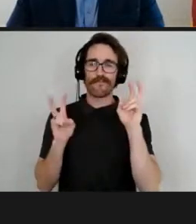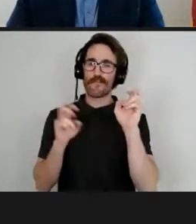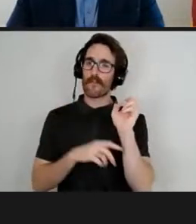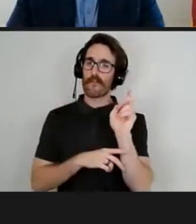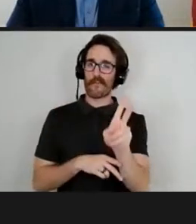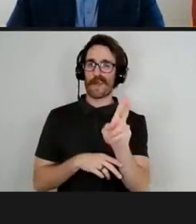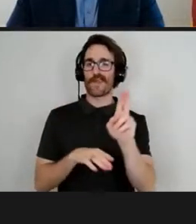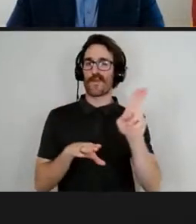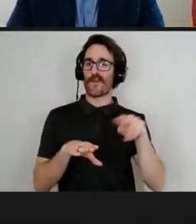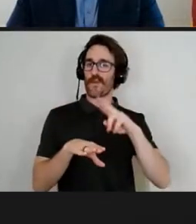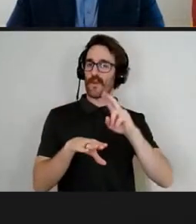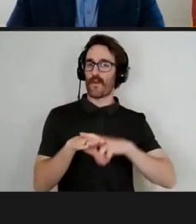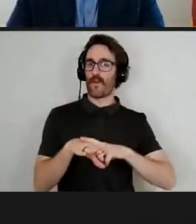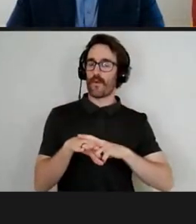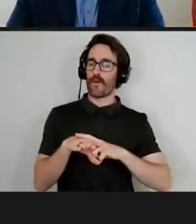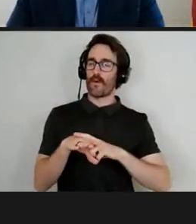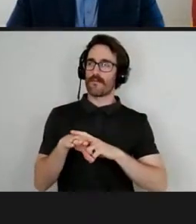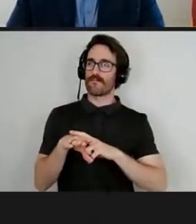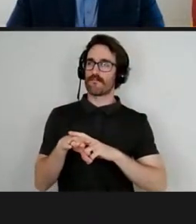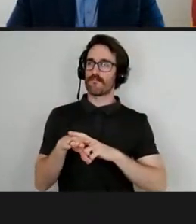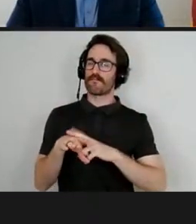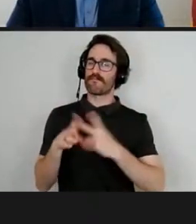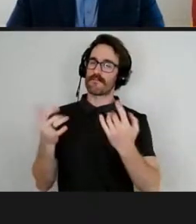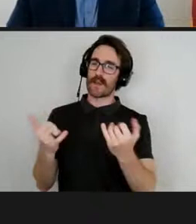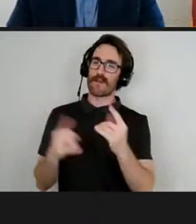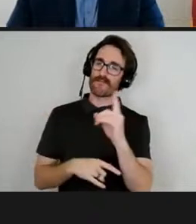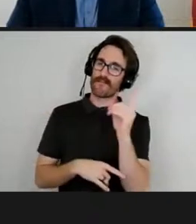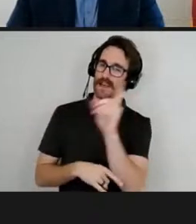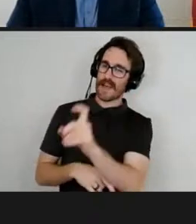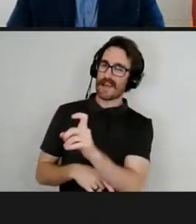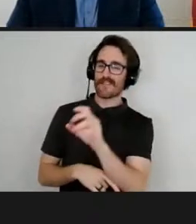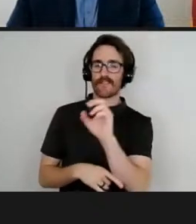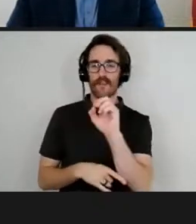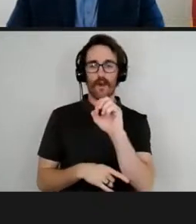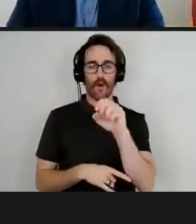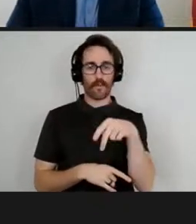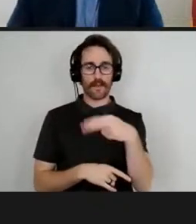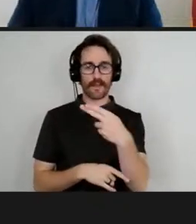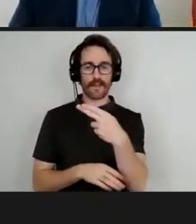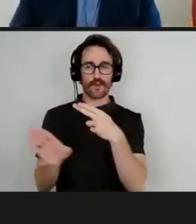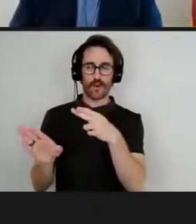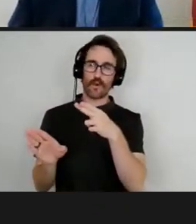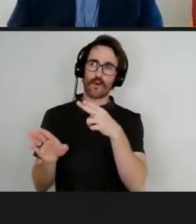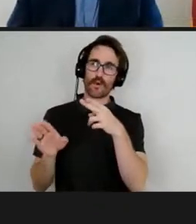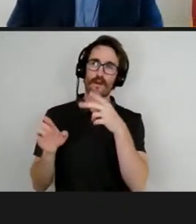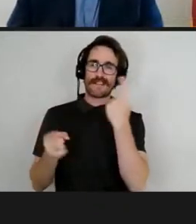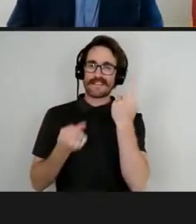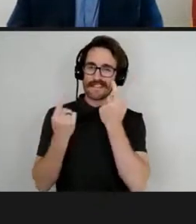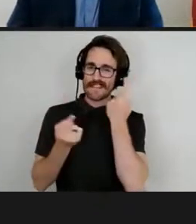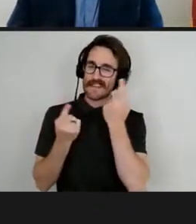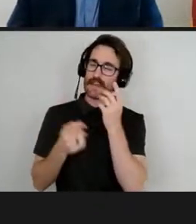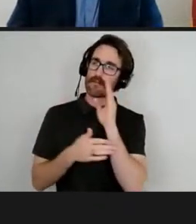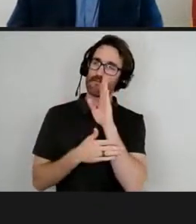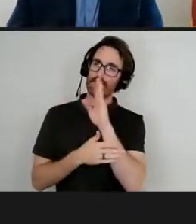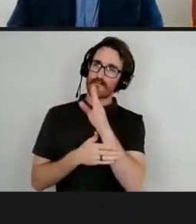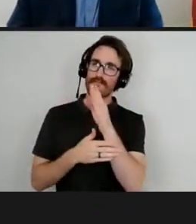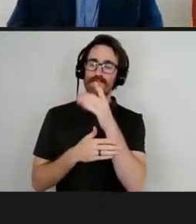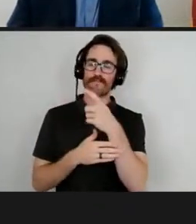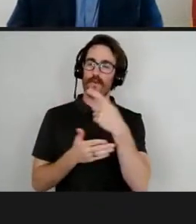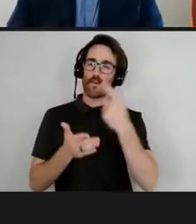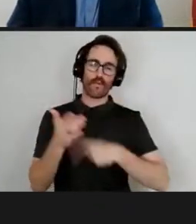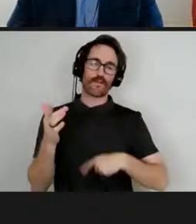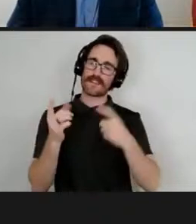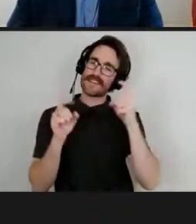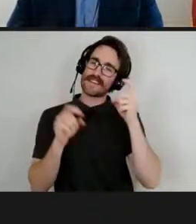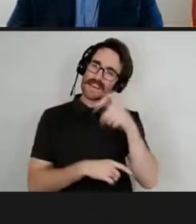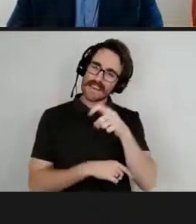a bit about OPH's guidelines or thinking around what will be needed